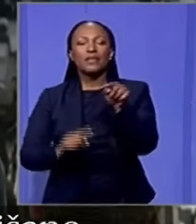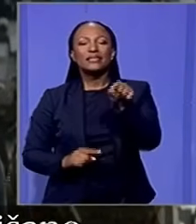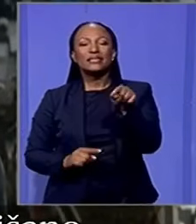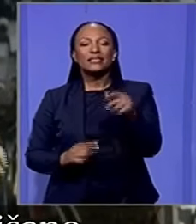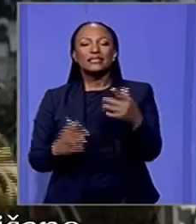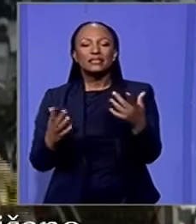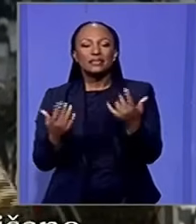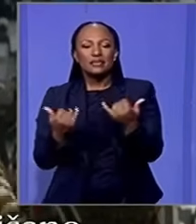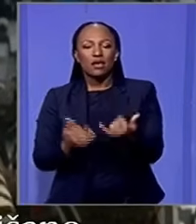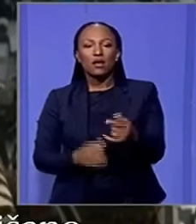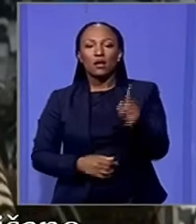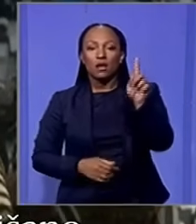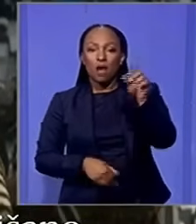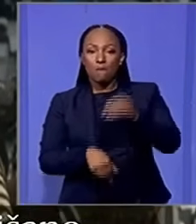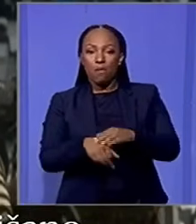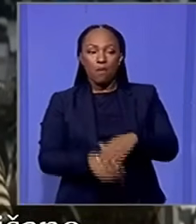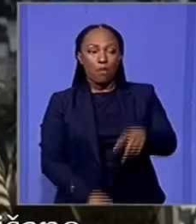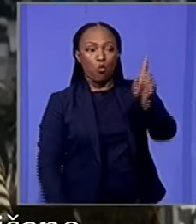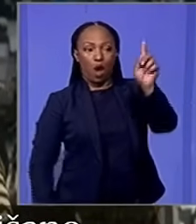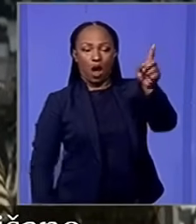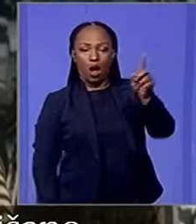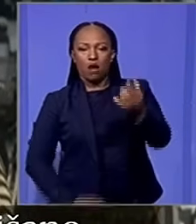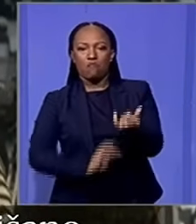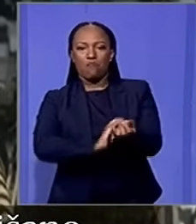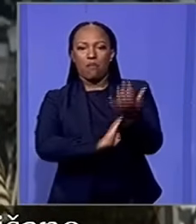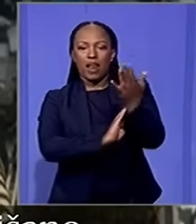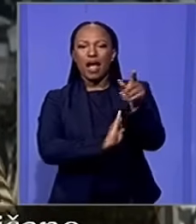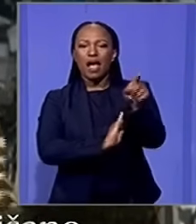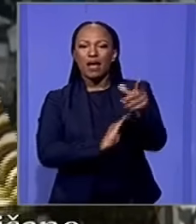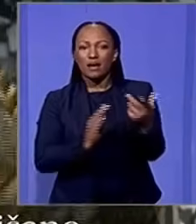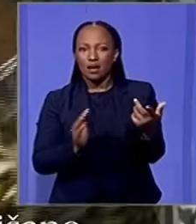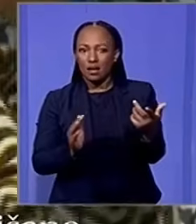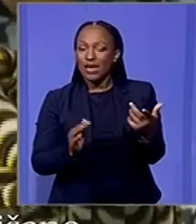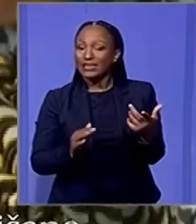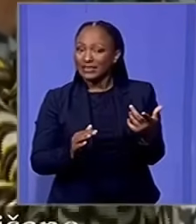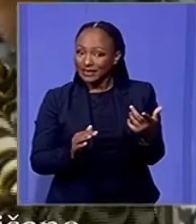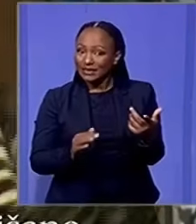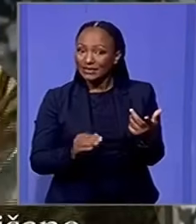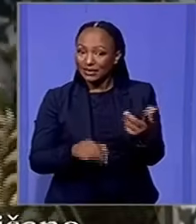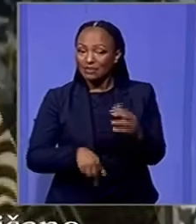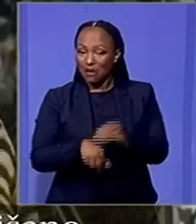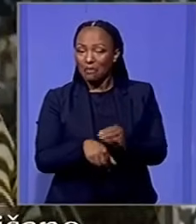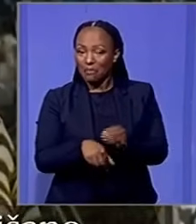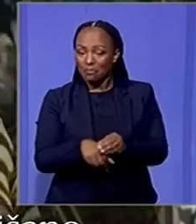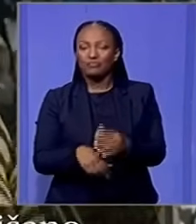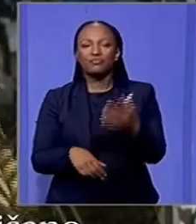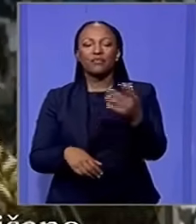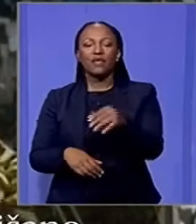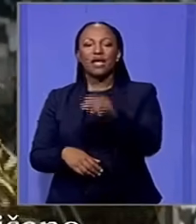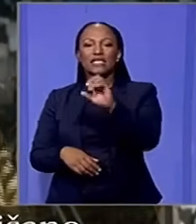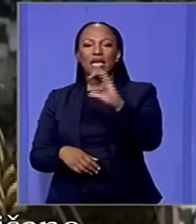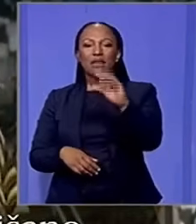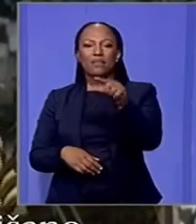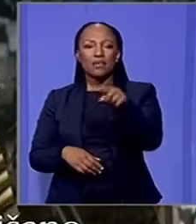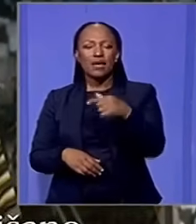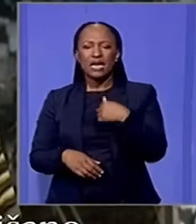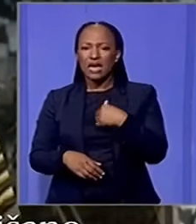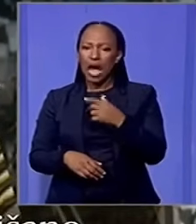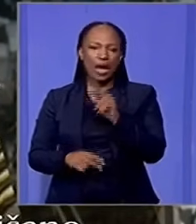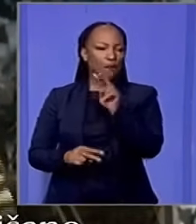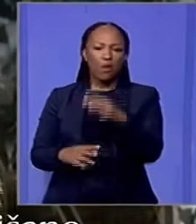kwa Mpumalanga ke mamba e naganela go ka bala bothata bo bokalo Eastern Cape yeo yona le nna be ke sa e